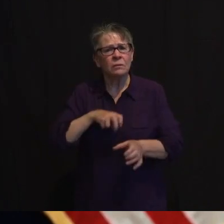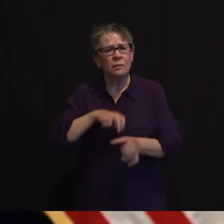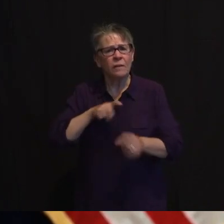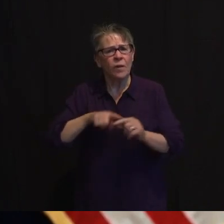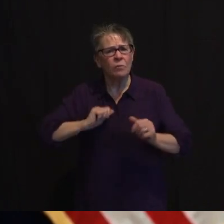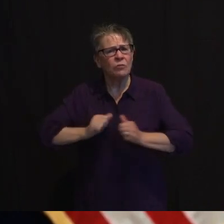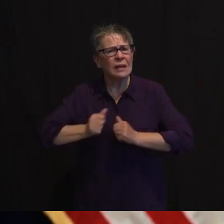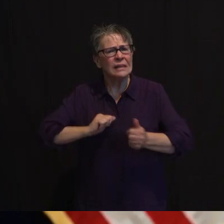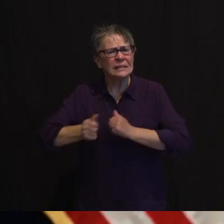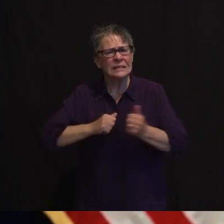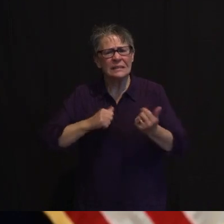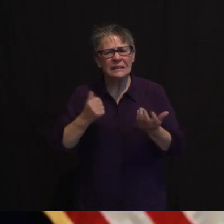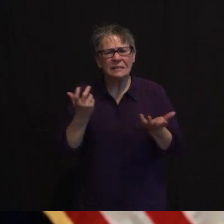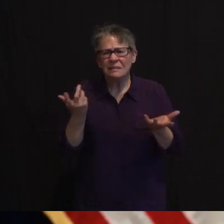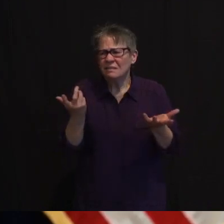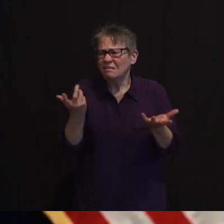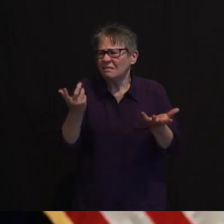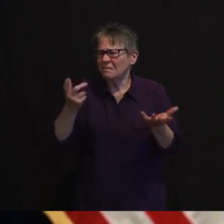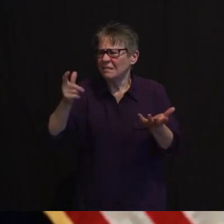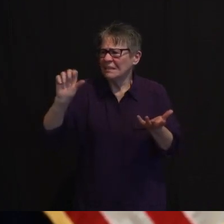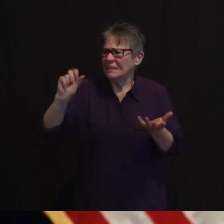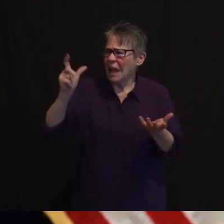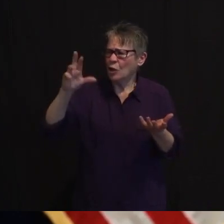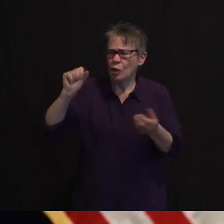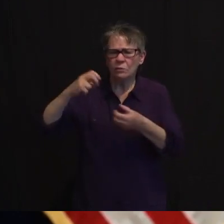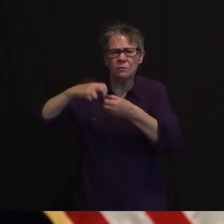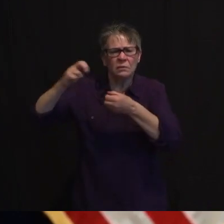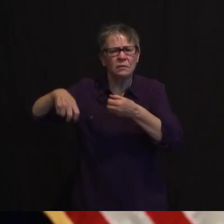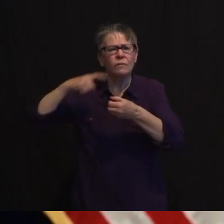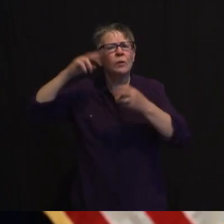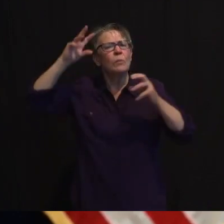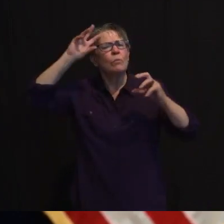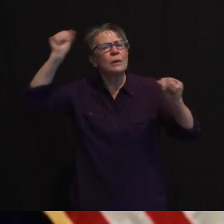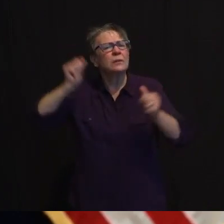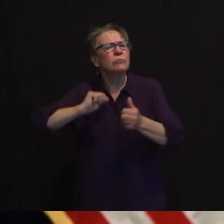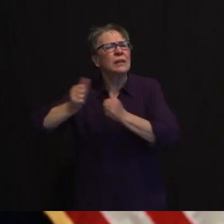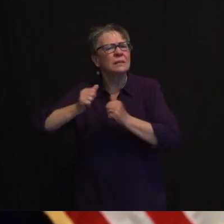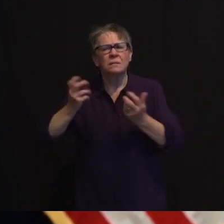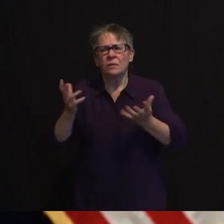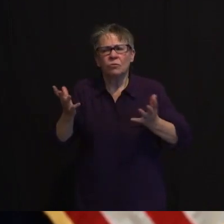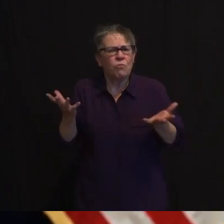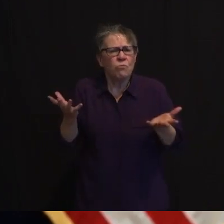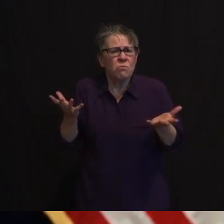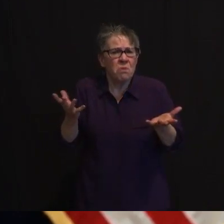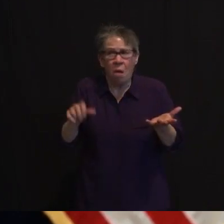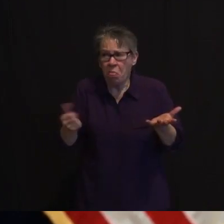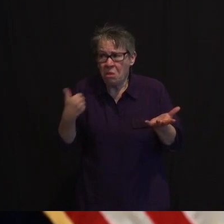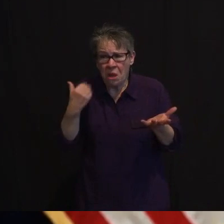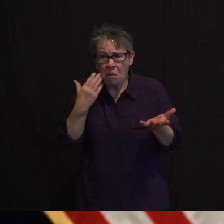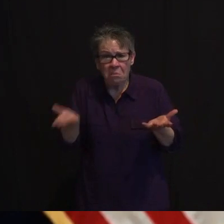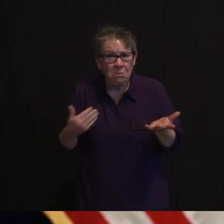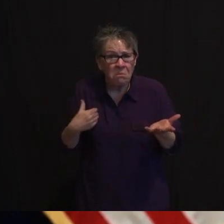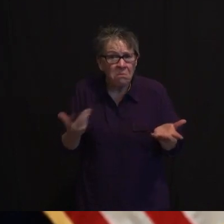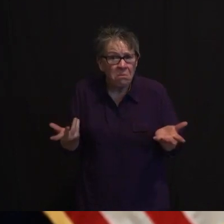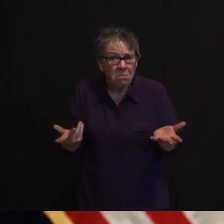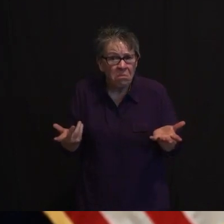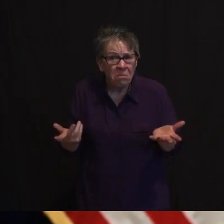question. I don't know that I've got a passion one way or the other, but it's pretty clear Joe Biden is the presumptive nominee for